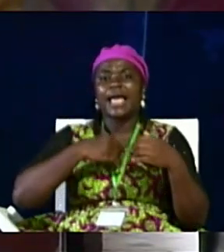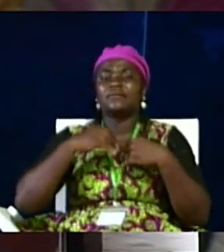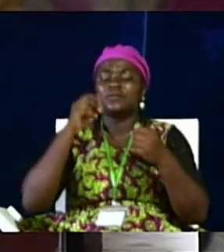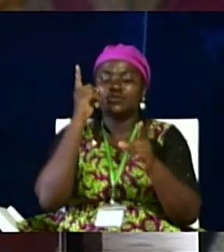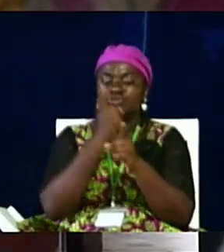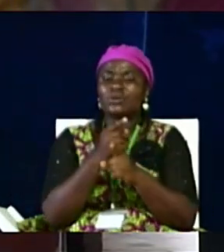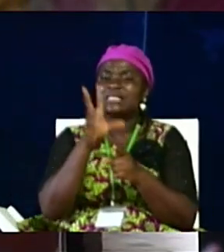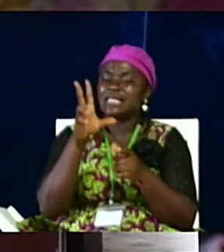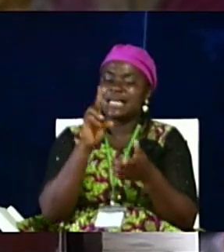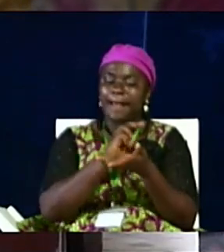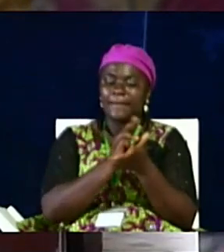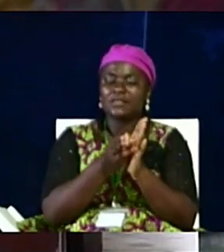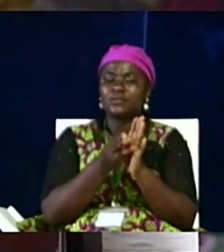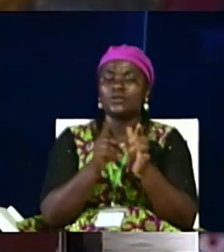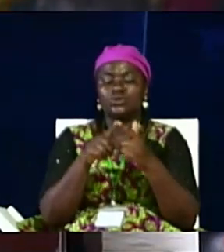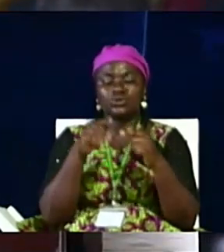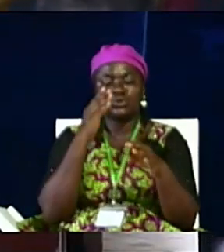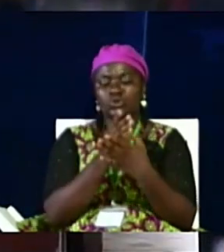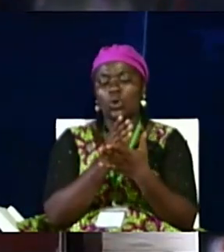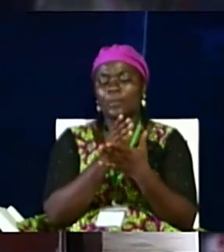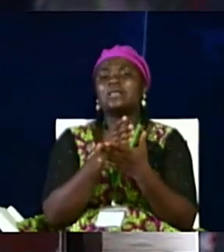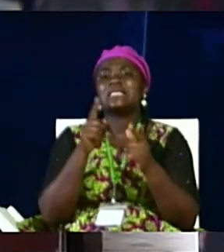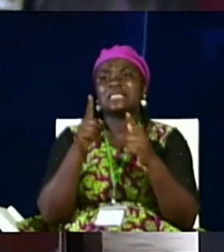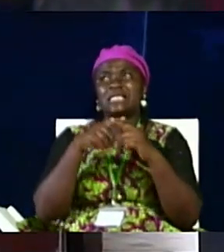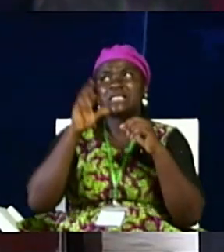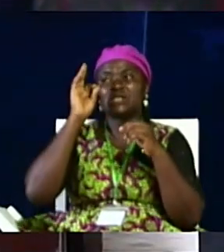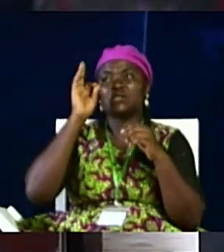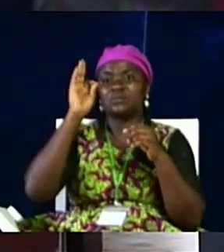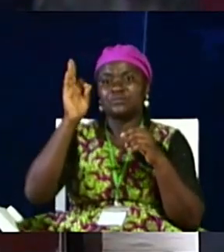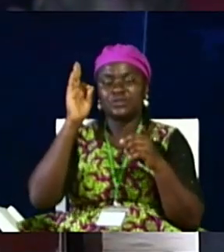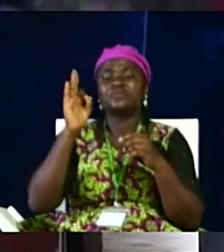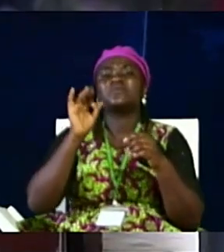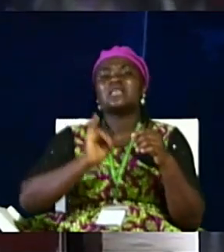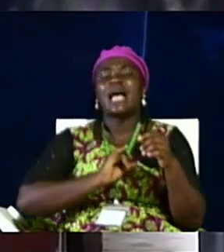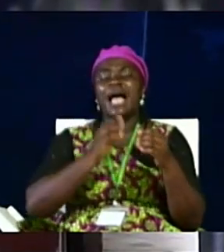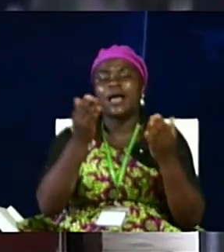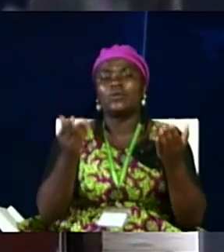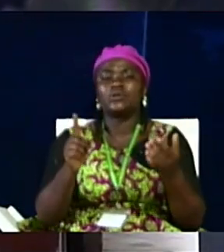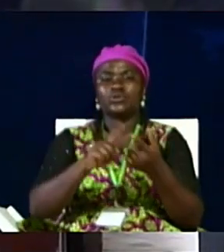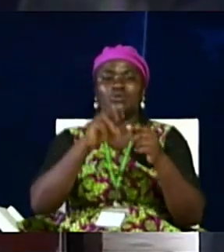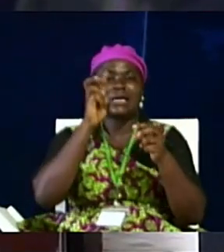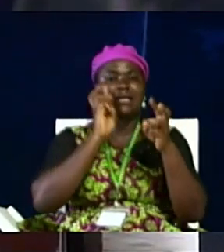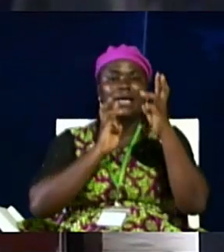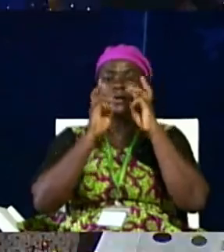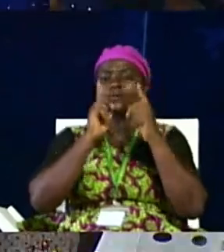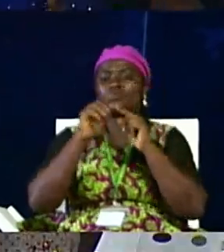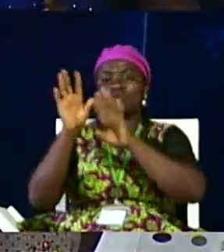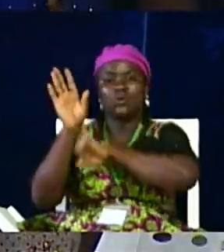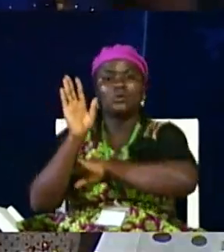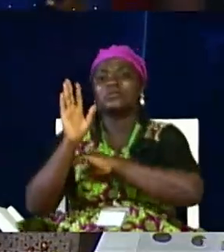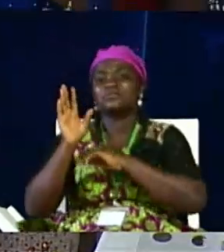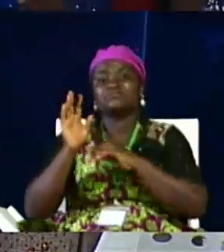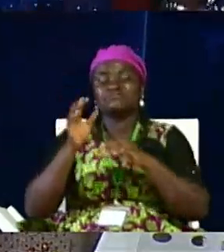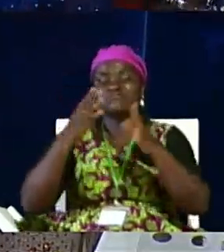to round up this particular topic. 3 more minutes. I want you to cry to the Almighty God and say, Heavenly Father,